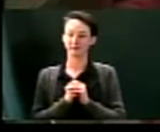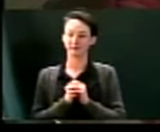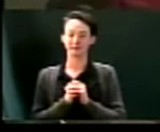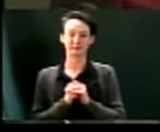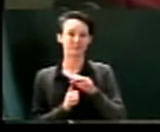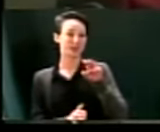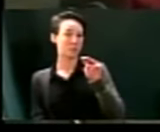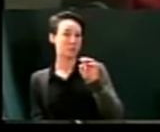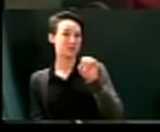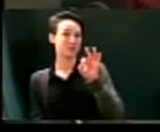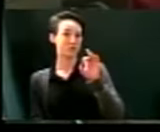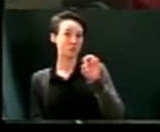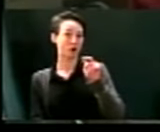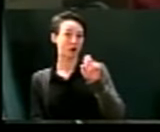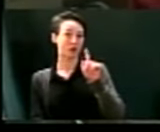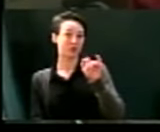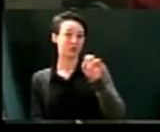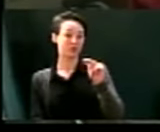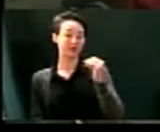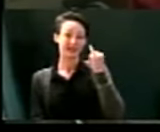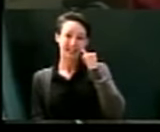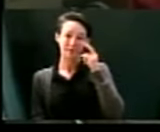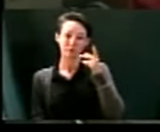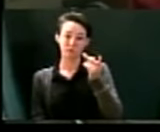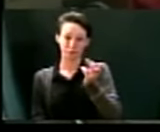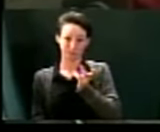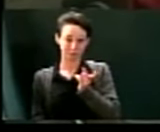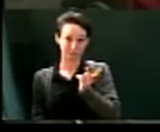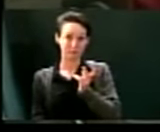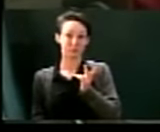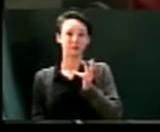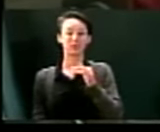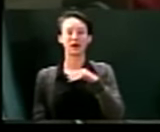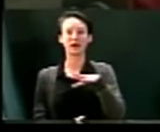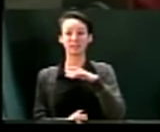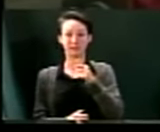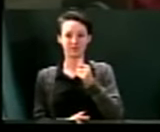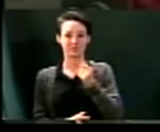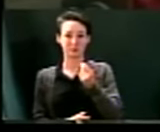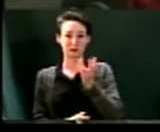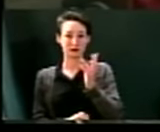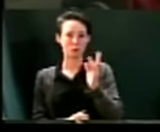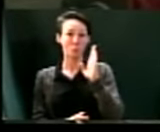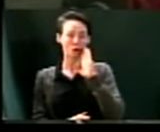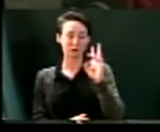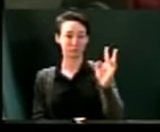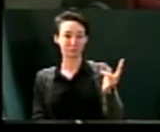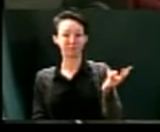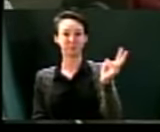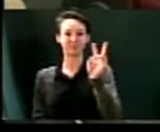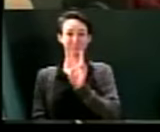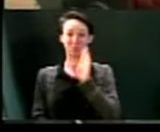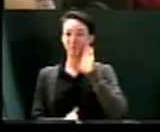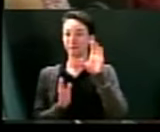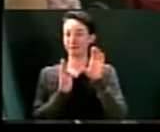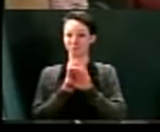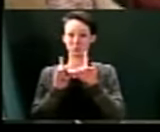Ms. Franklin, if you and Dr. Alshai and Ms. Fugit and the superintendent will come on up, we'll get a picture.